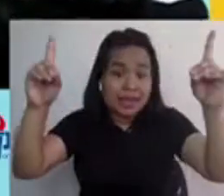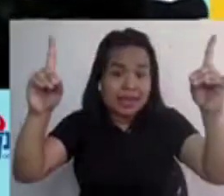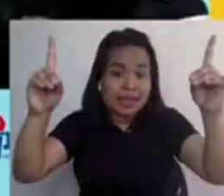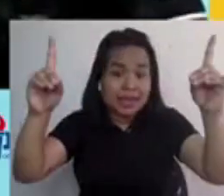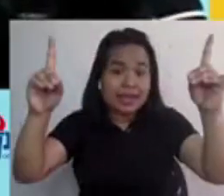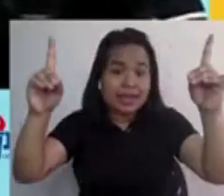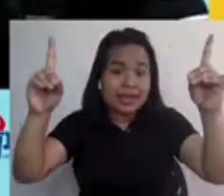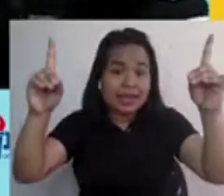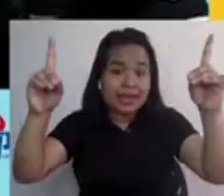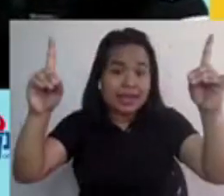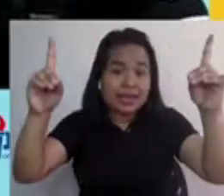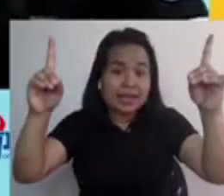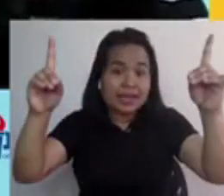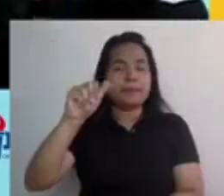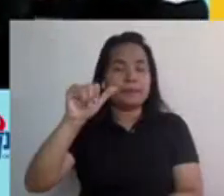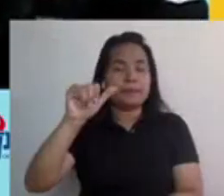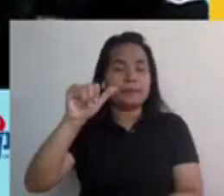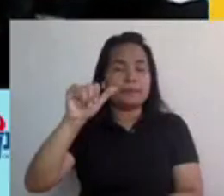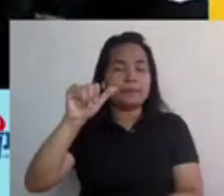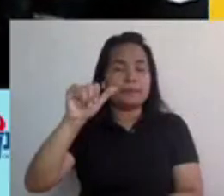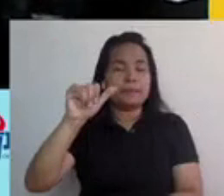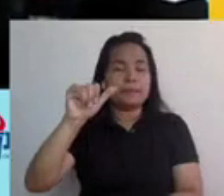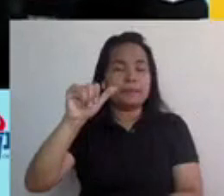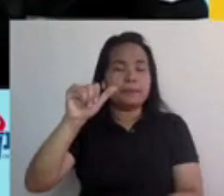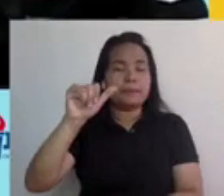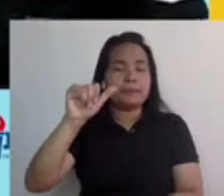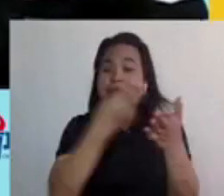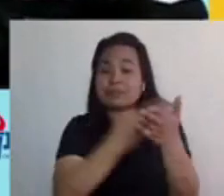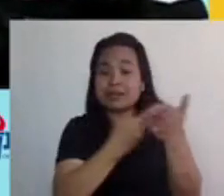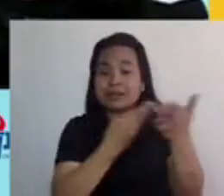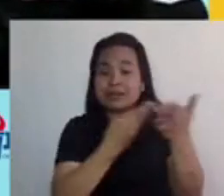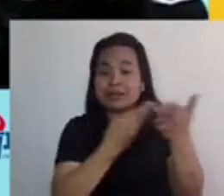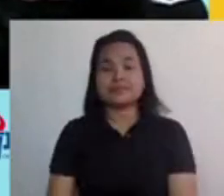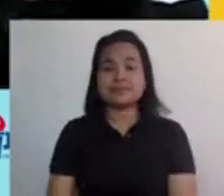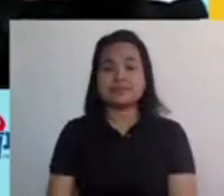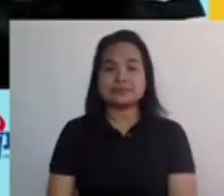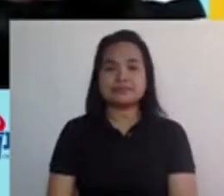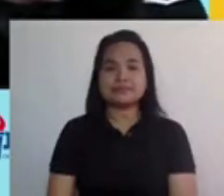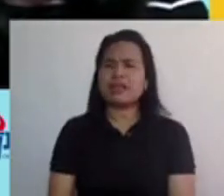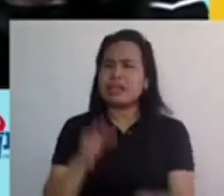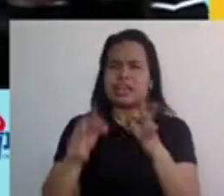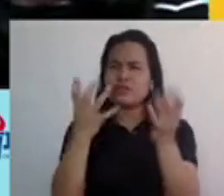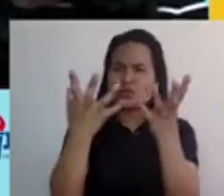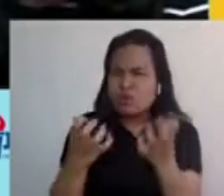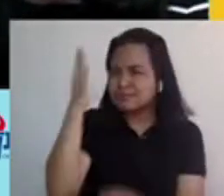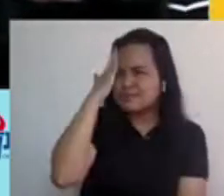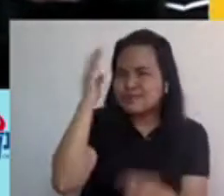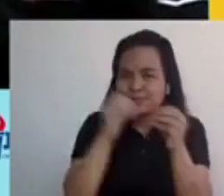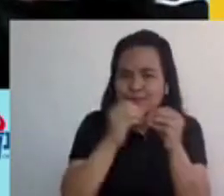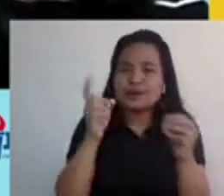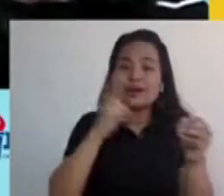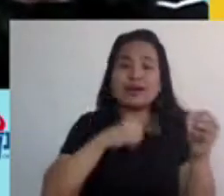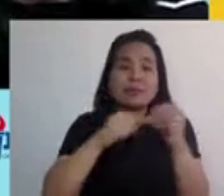these resource materials. So if you want to know more about the RPMS-PPST,